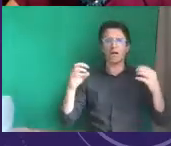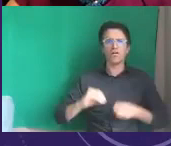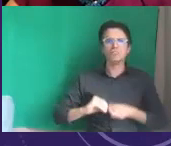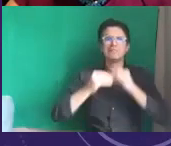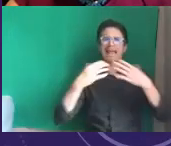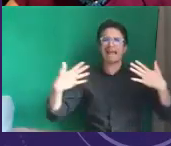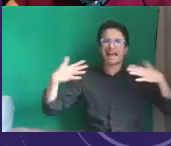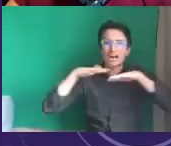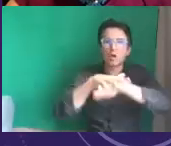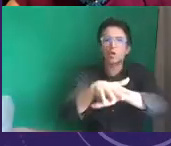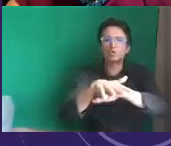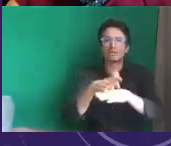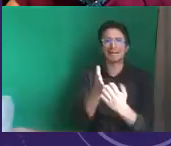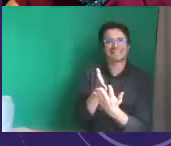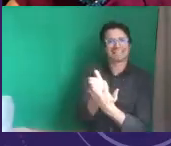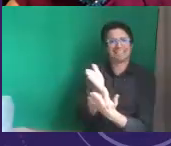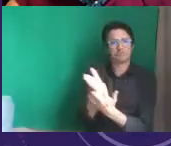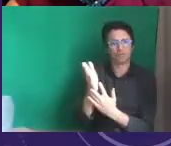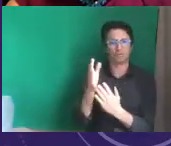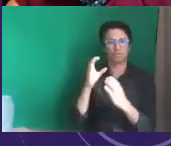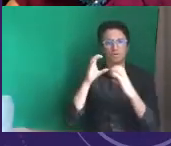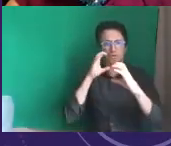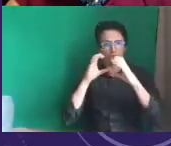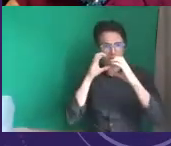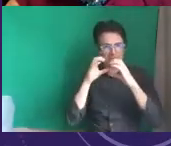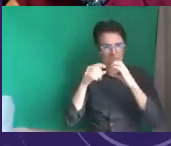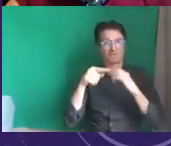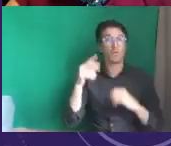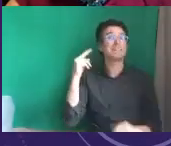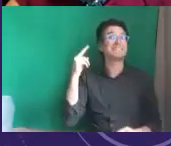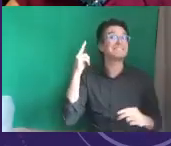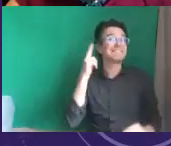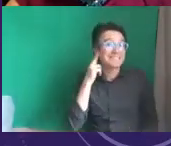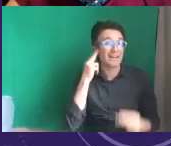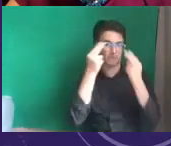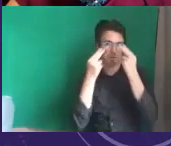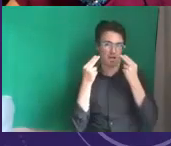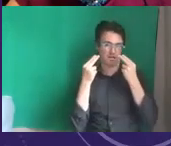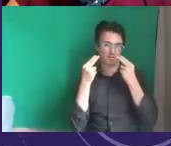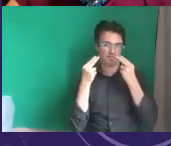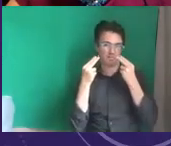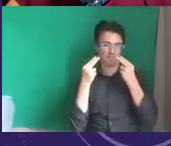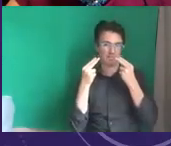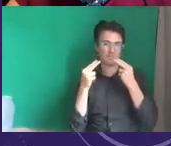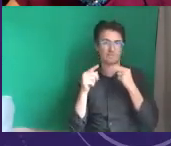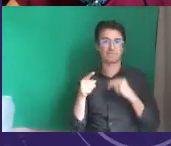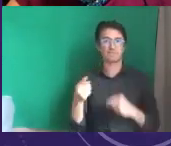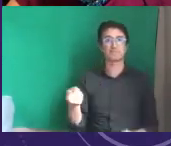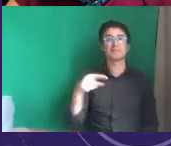of Global Deafblind Awareness Week next week. And the third webinar that I will be doing will be